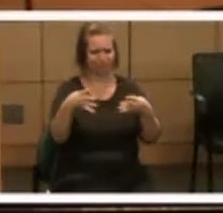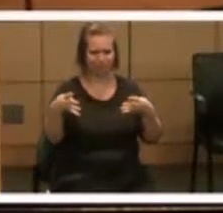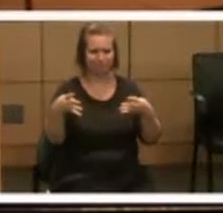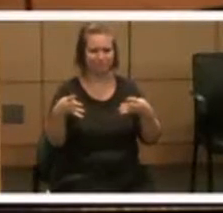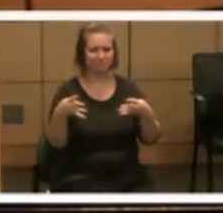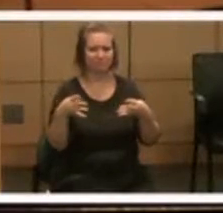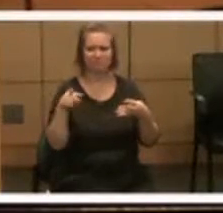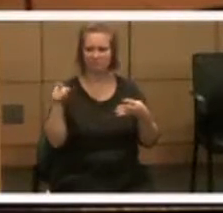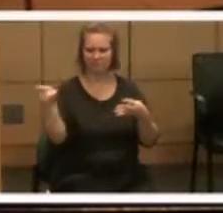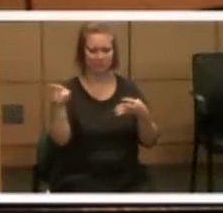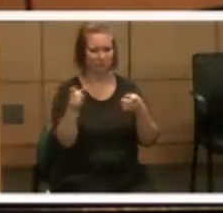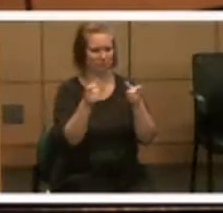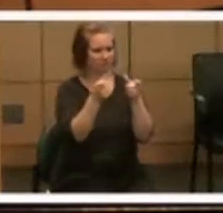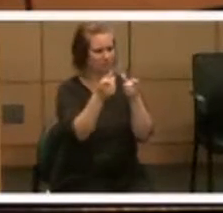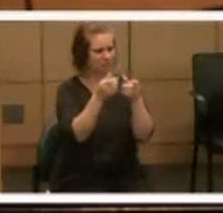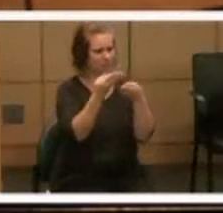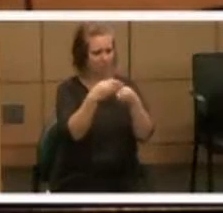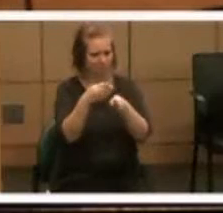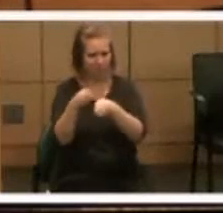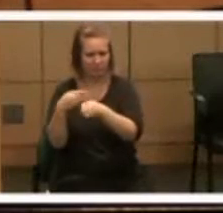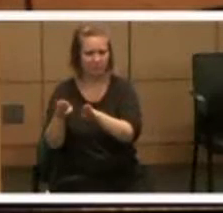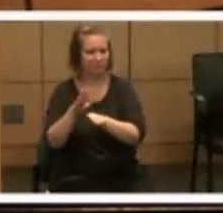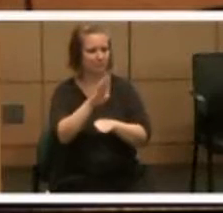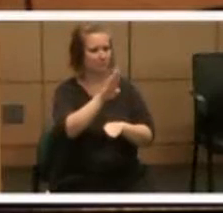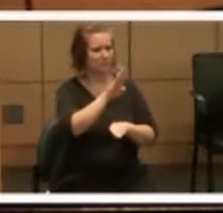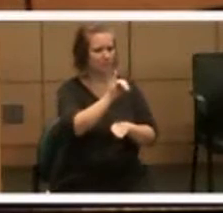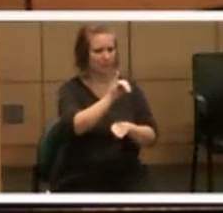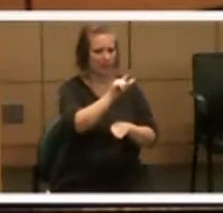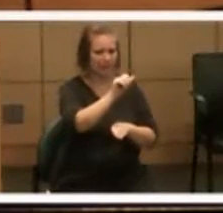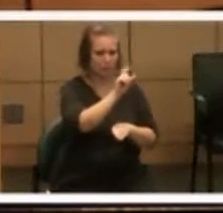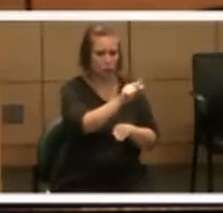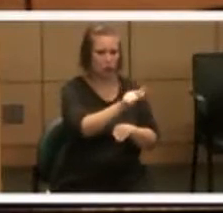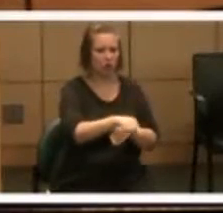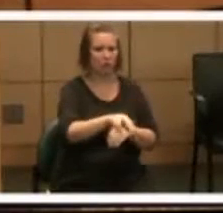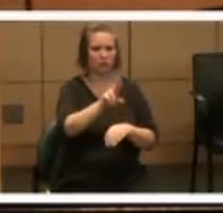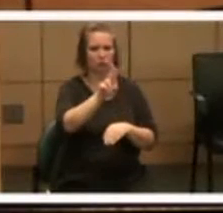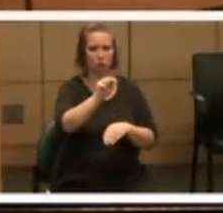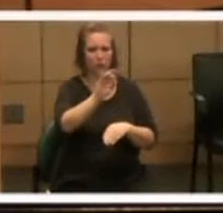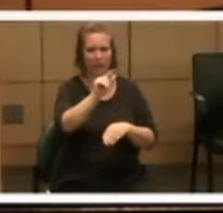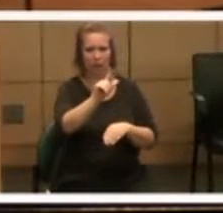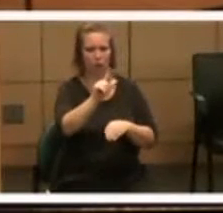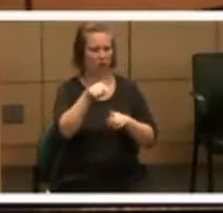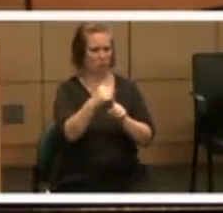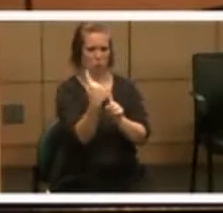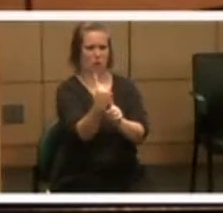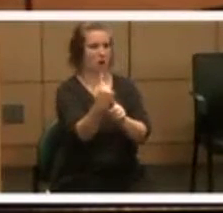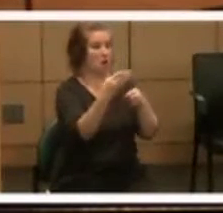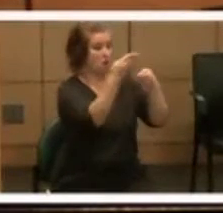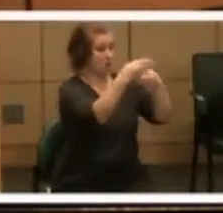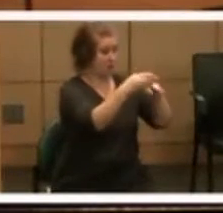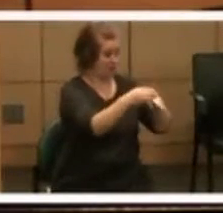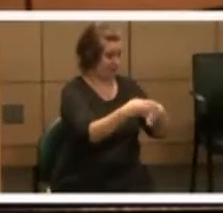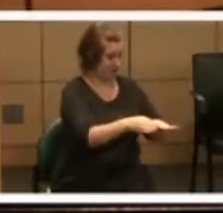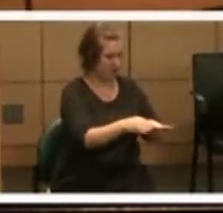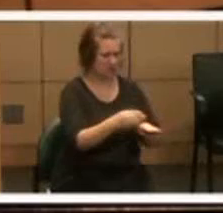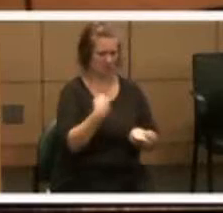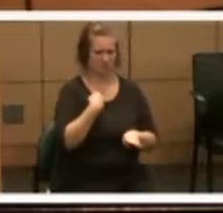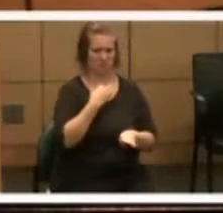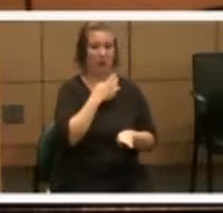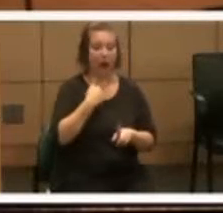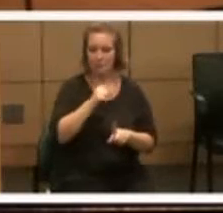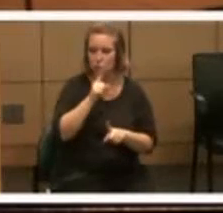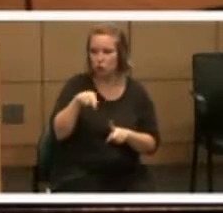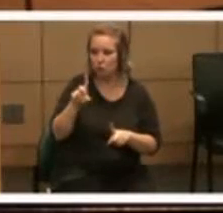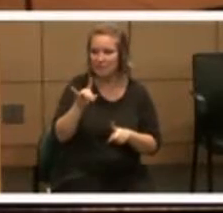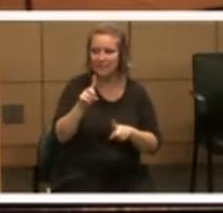broken down the bilateral into severities, but the unilateral you had just one group. Was there a separate, did you look at, I'm sure you did,